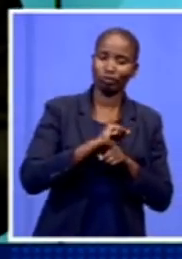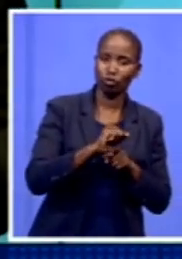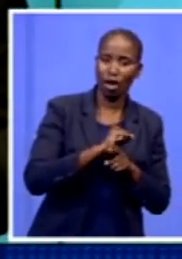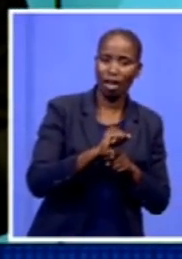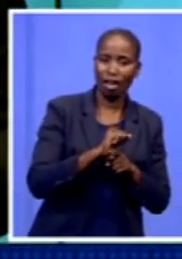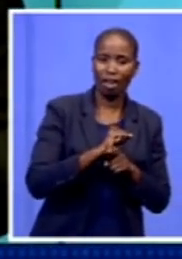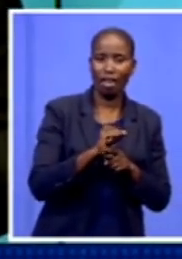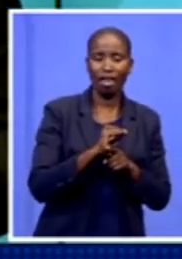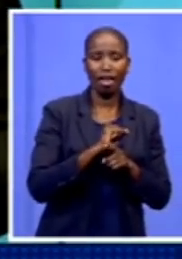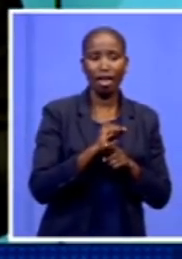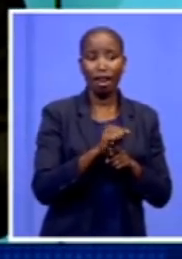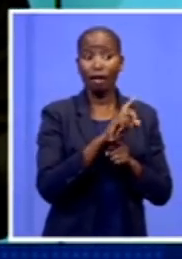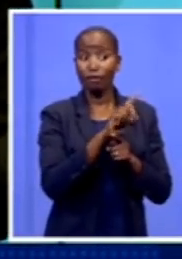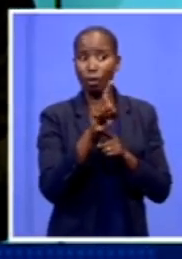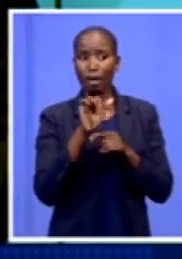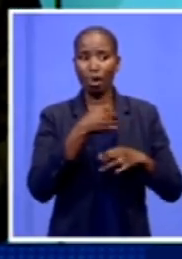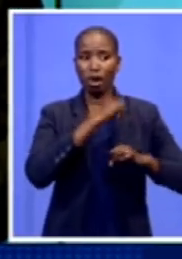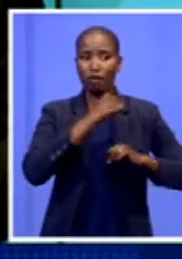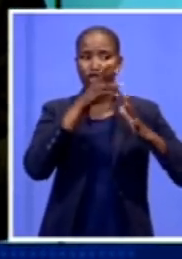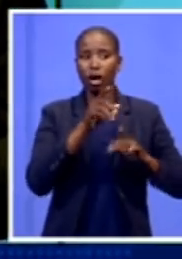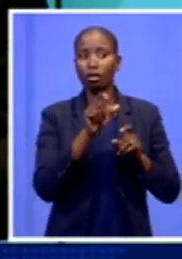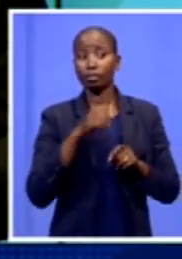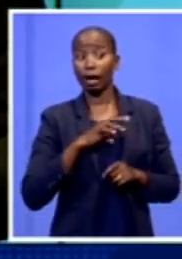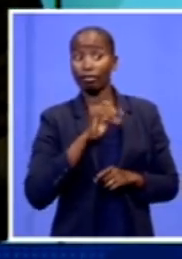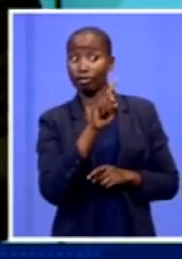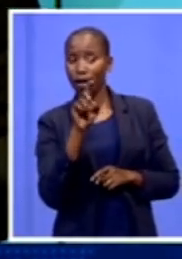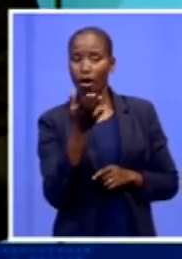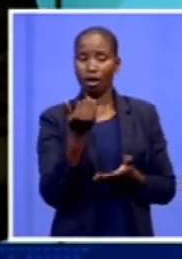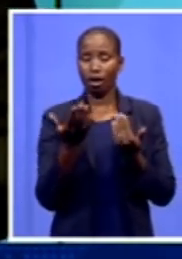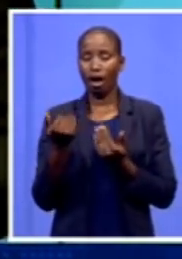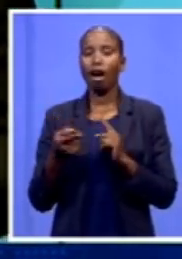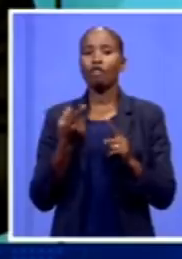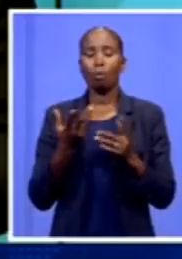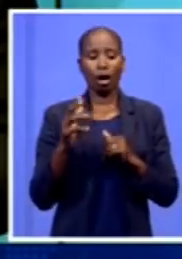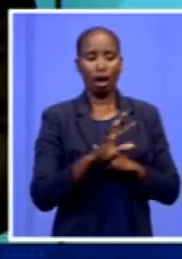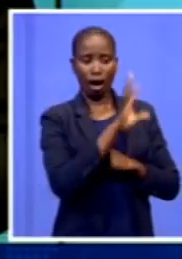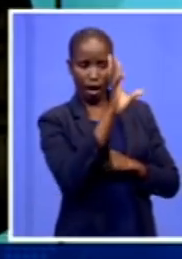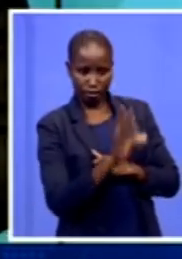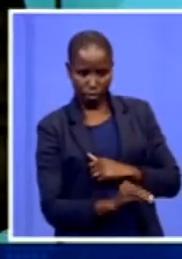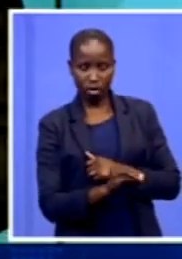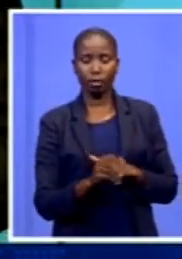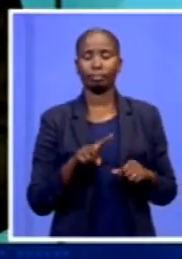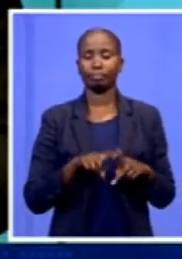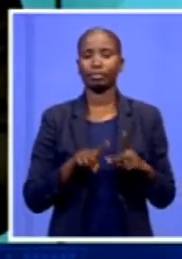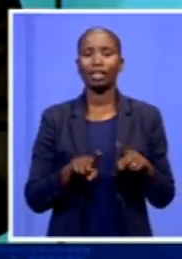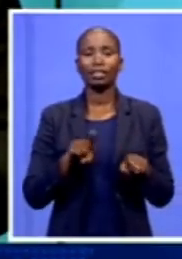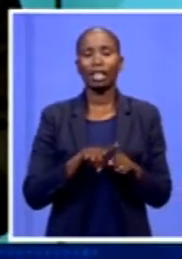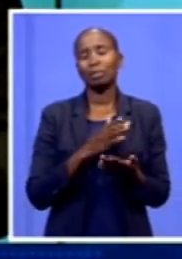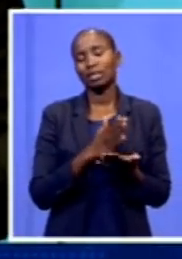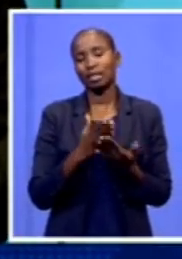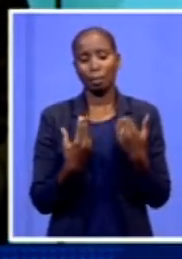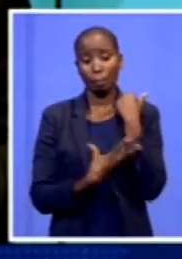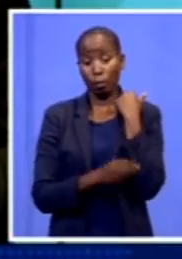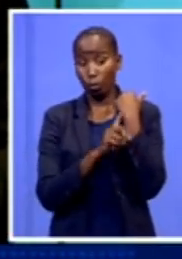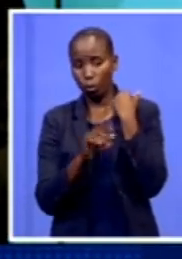manufacturers in other African and low, medium-income countries also around the world.